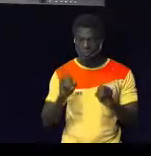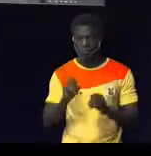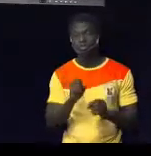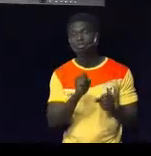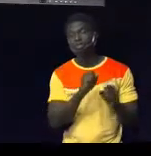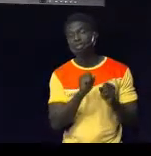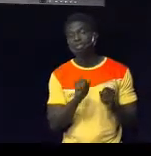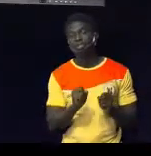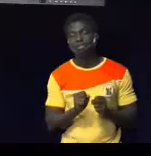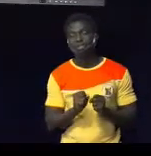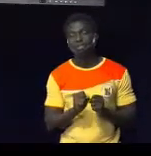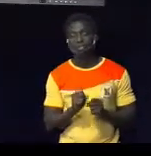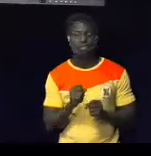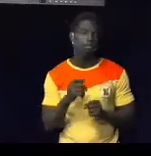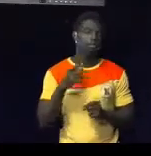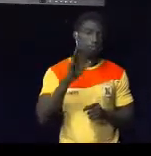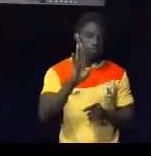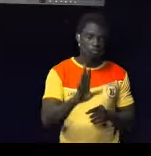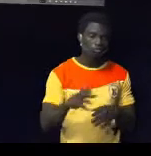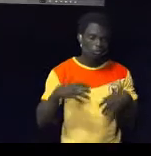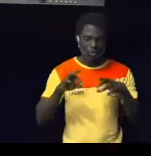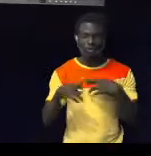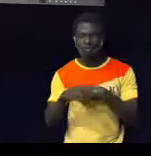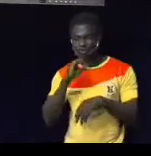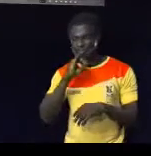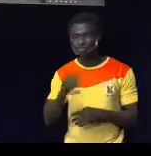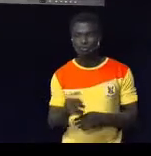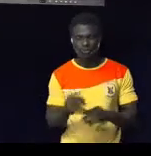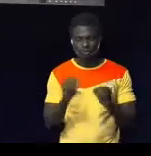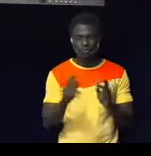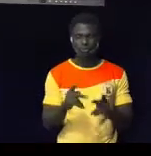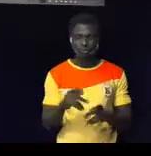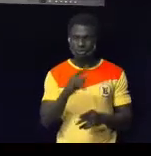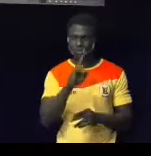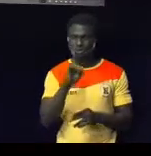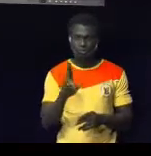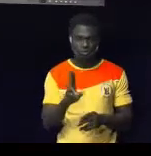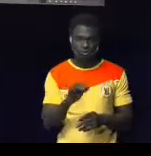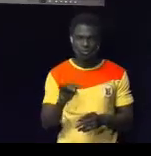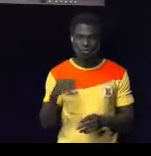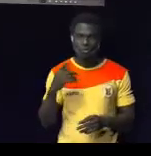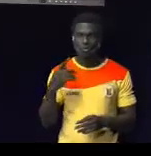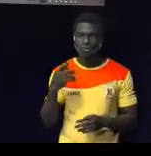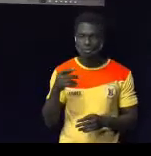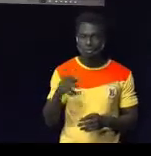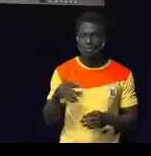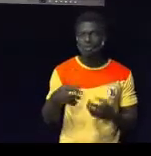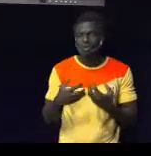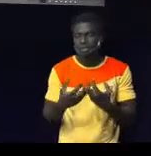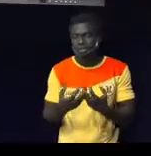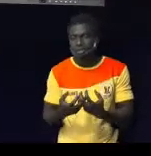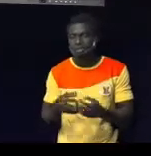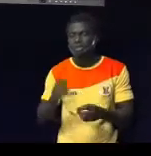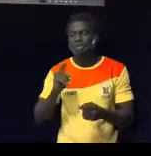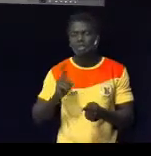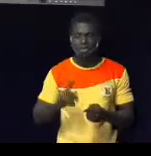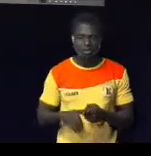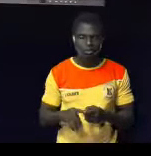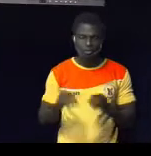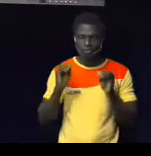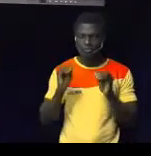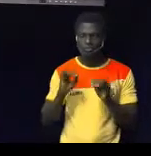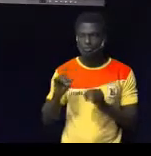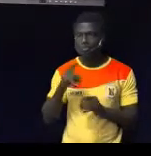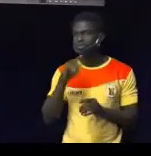classrooms are well-structured. The kind of technology they're using to aid teaching and learning, you cannot be compared to what